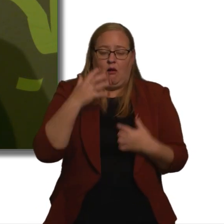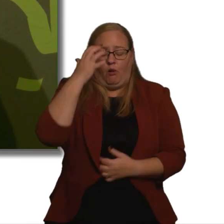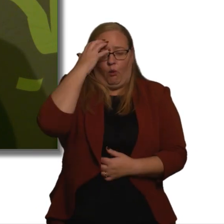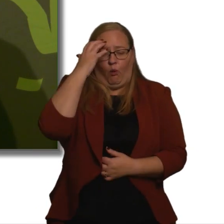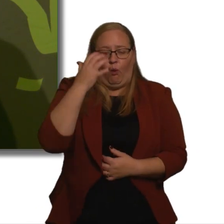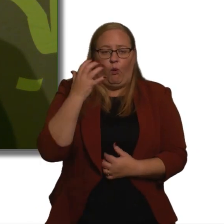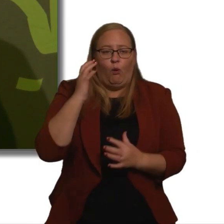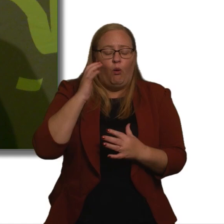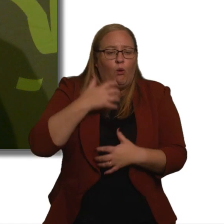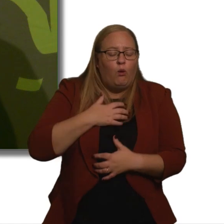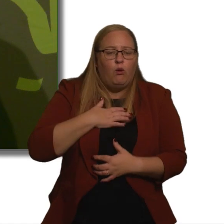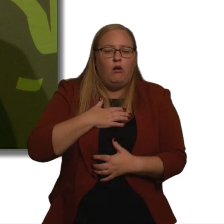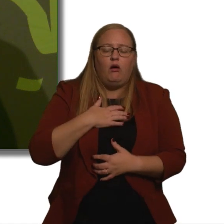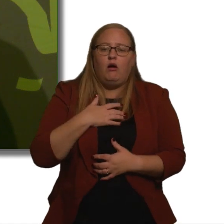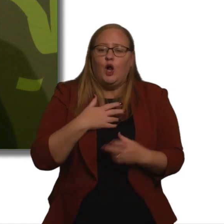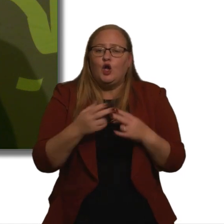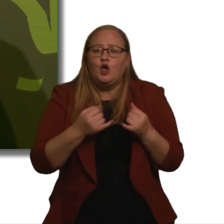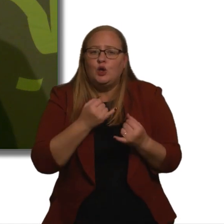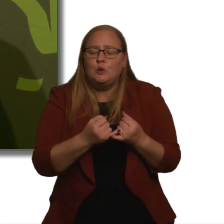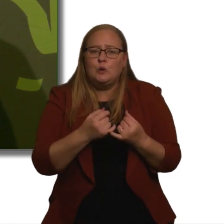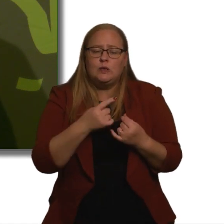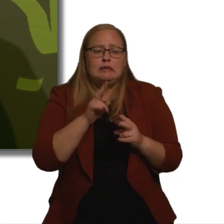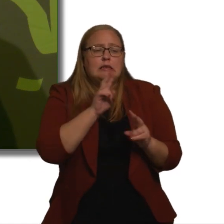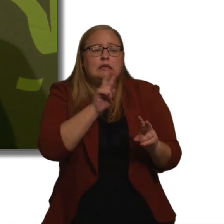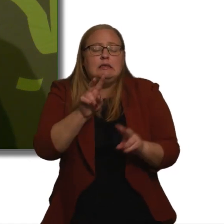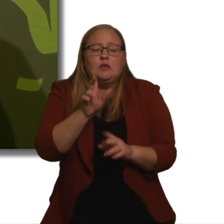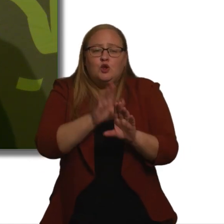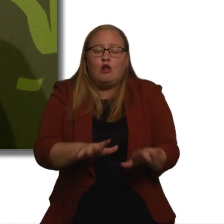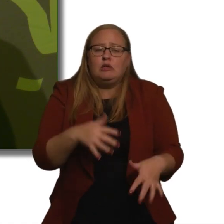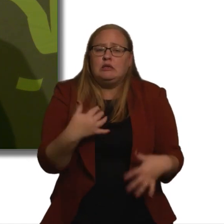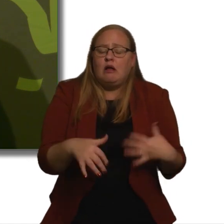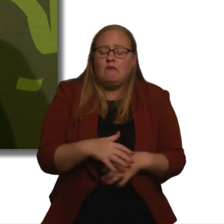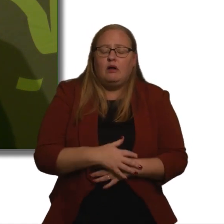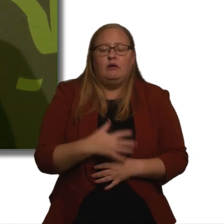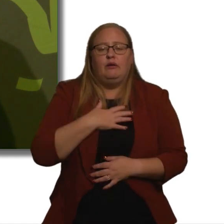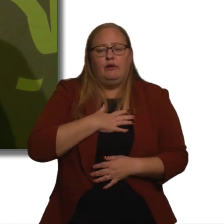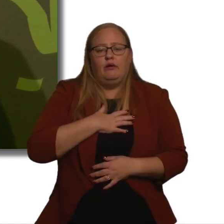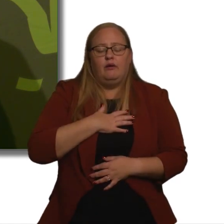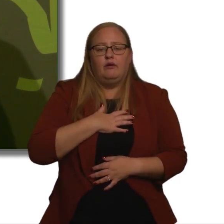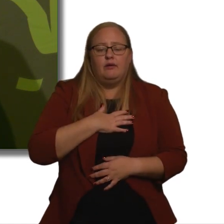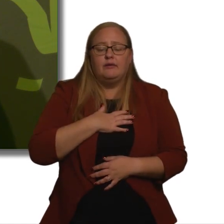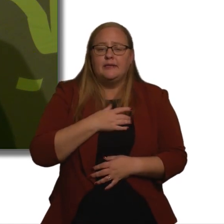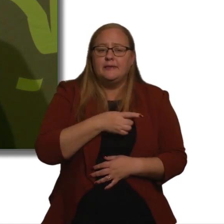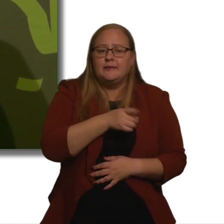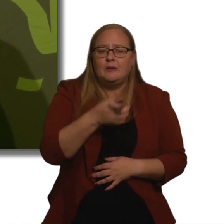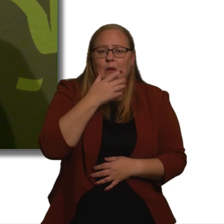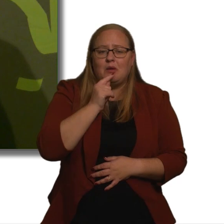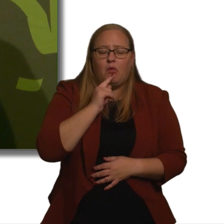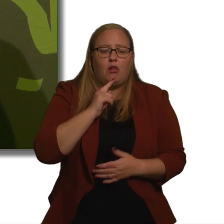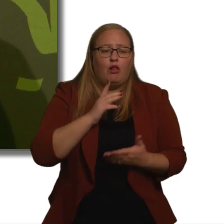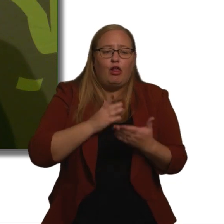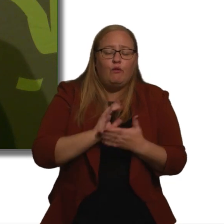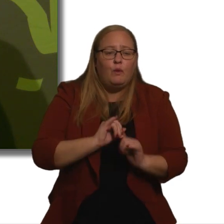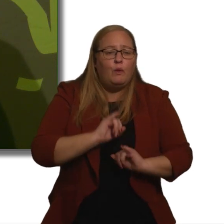coverage and particularly the suffering of children. My thoughts are with all those who are living through this awful conflict